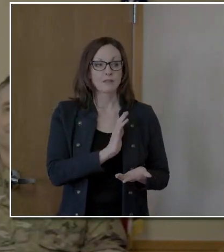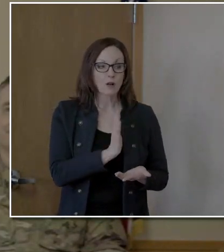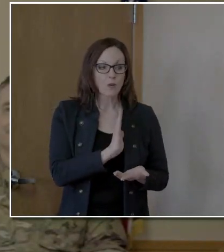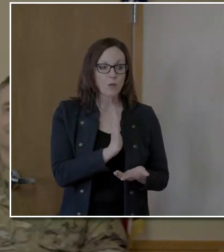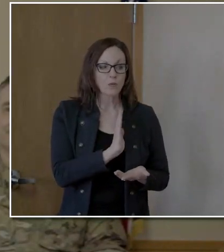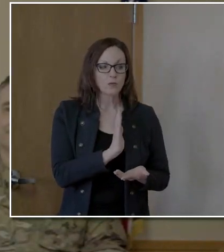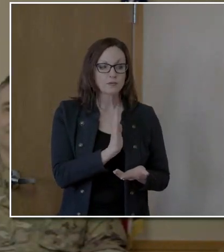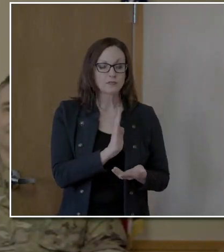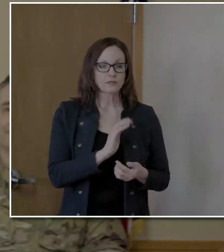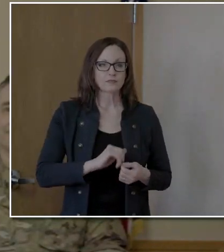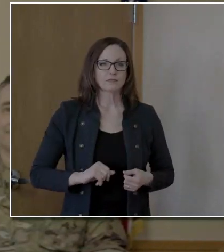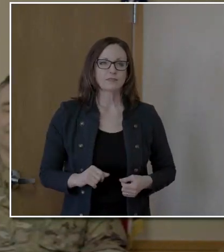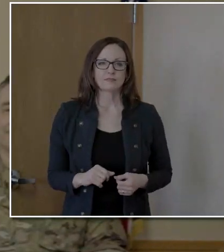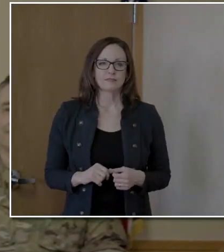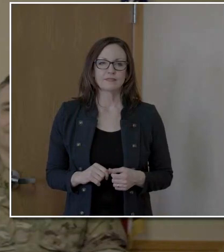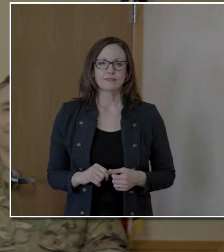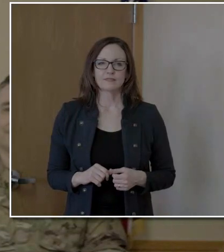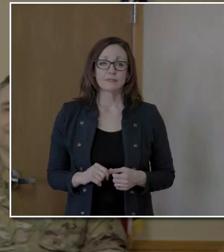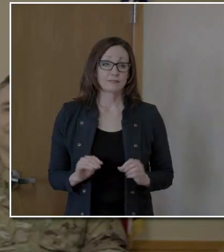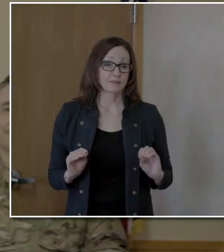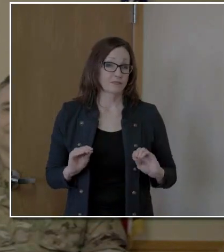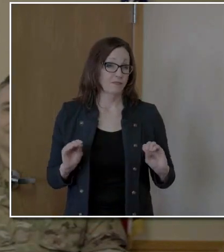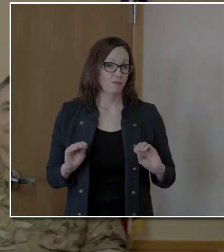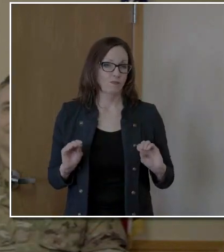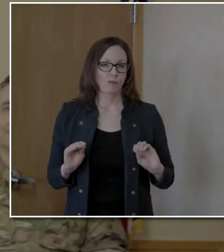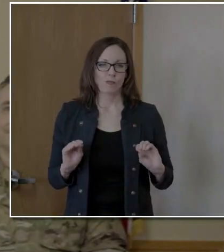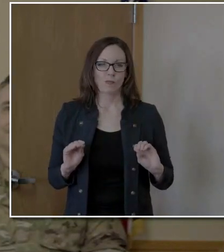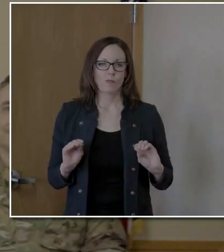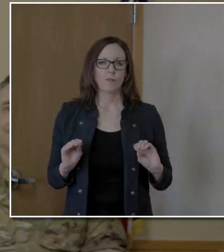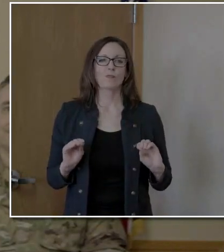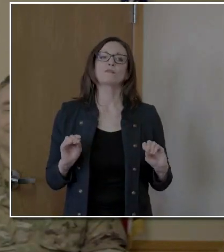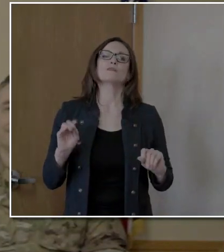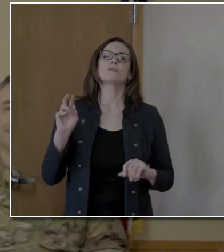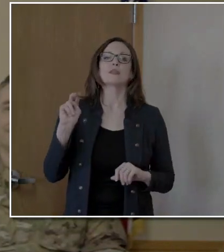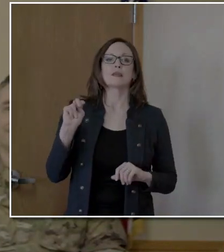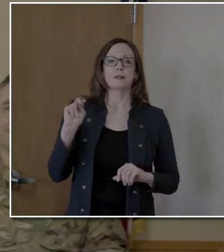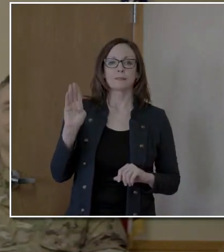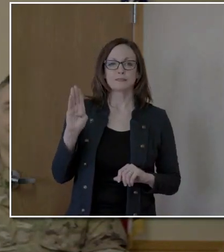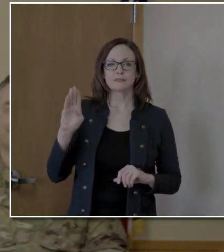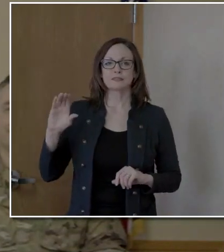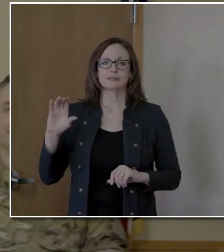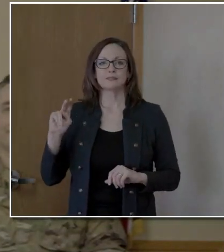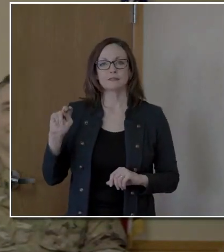Moving on, we'll go to Shaquille Brewster with NBC News.